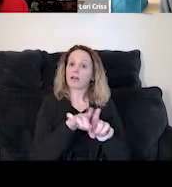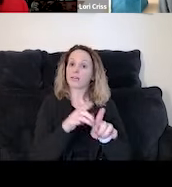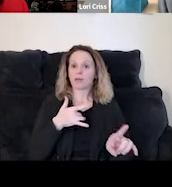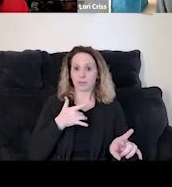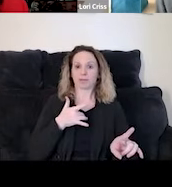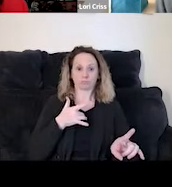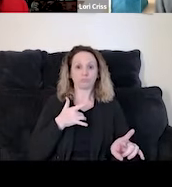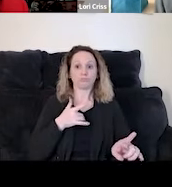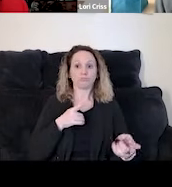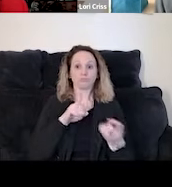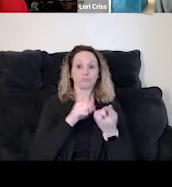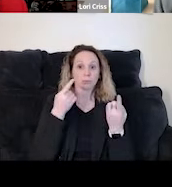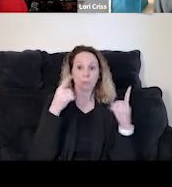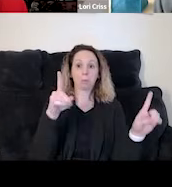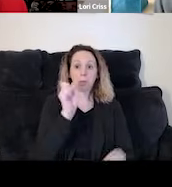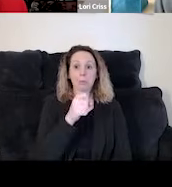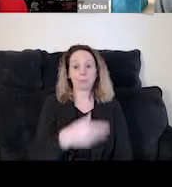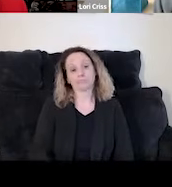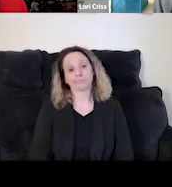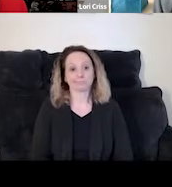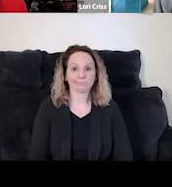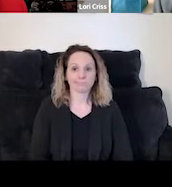they got the needs met.